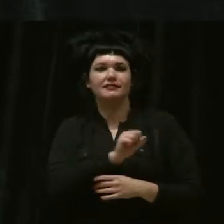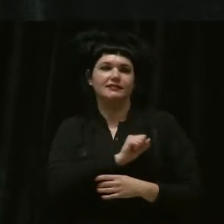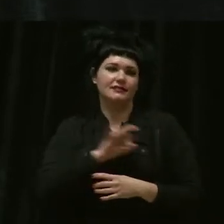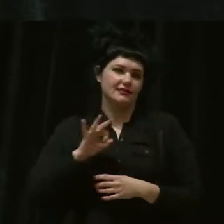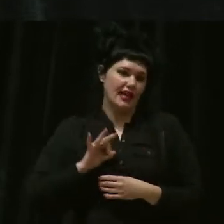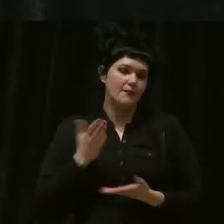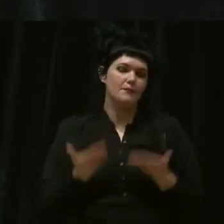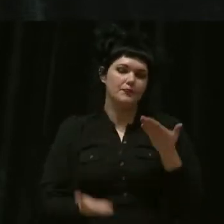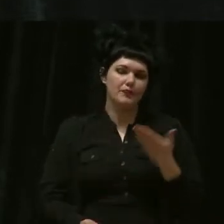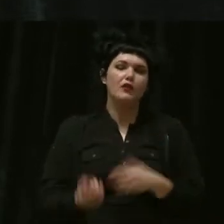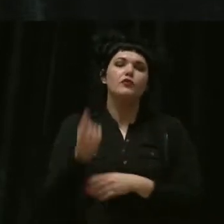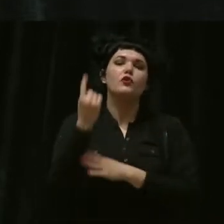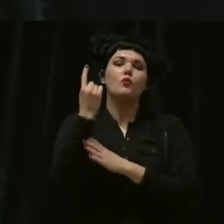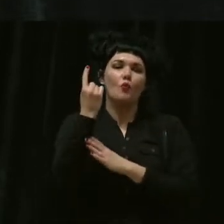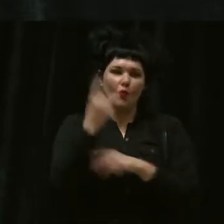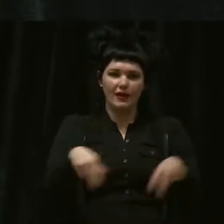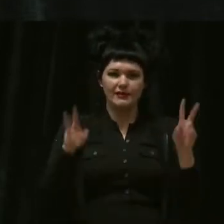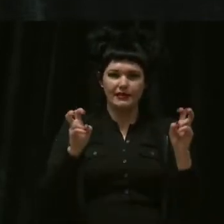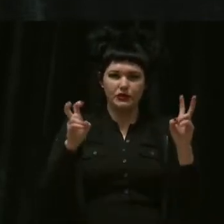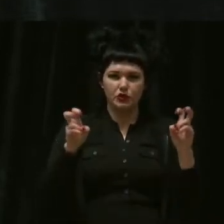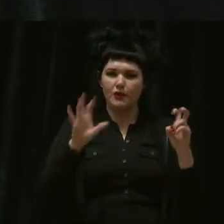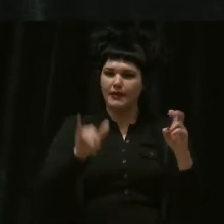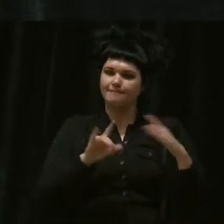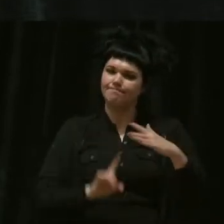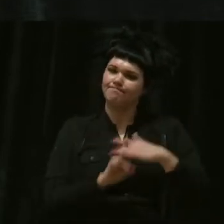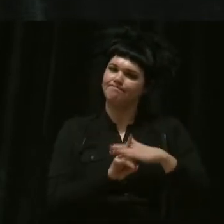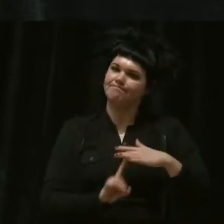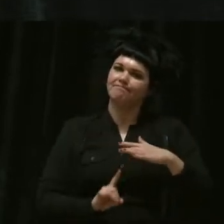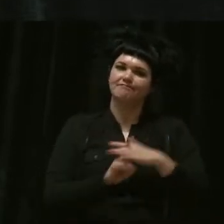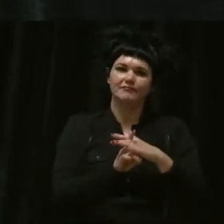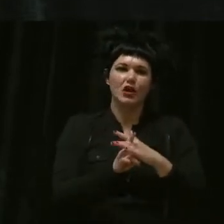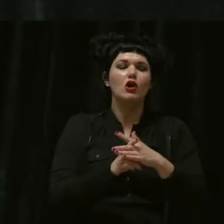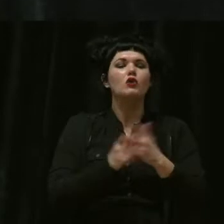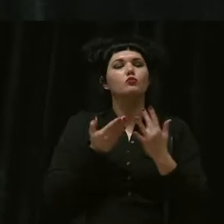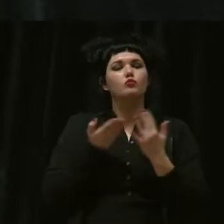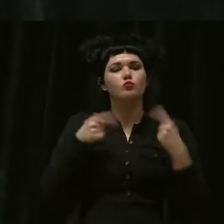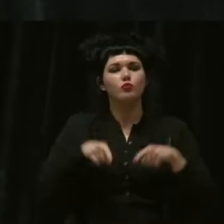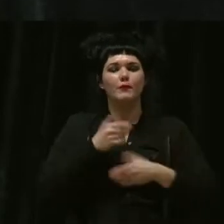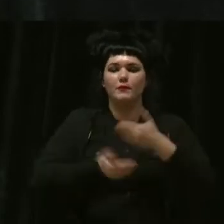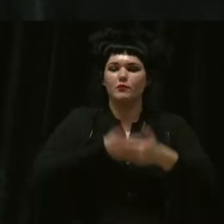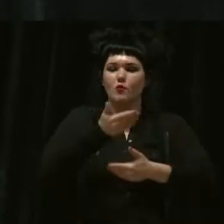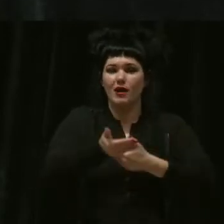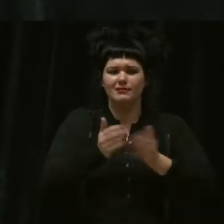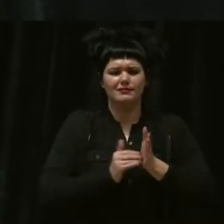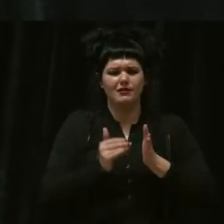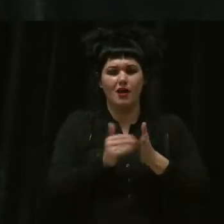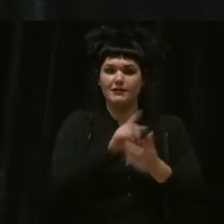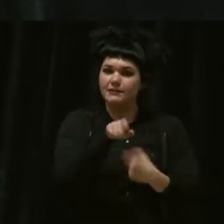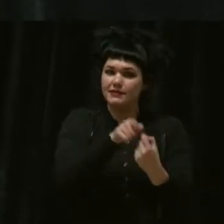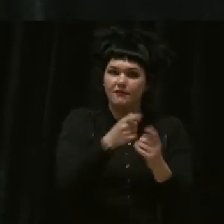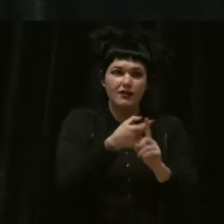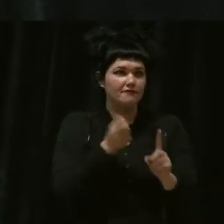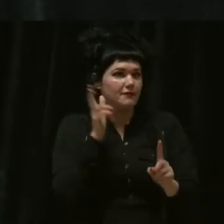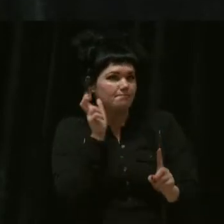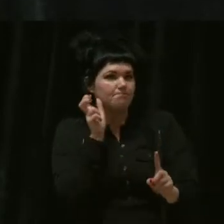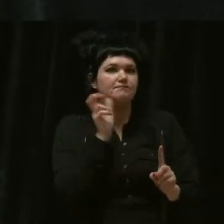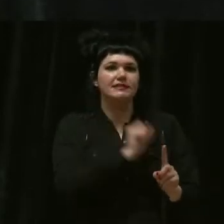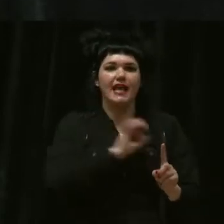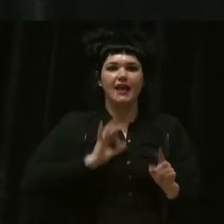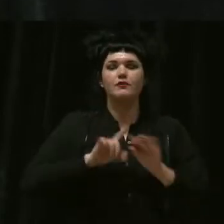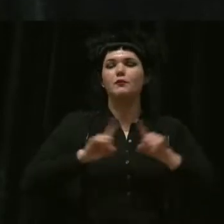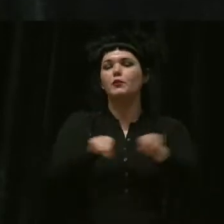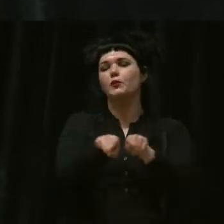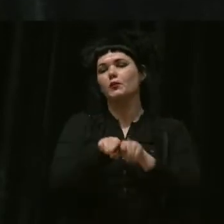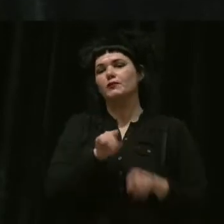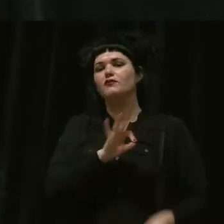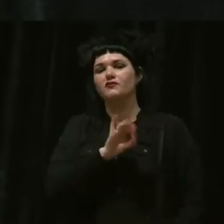I've heard throughout this entire process most often, particularly from staff, but also from faculty. And that's an